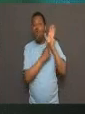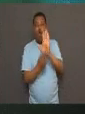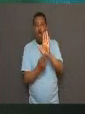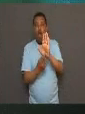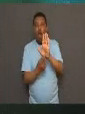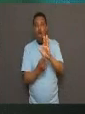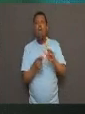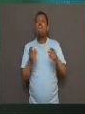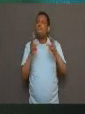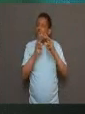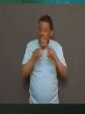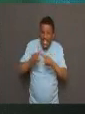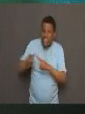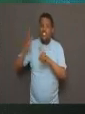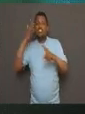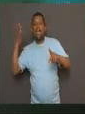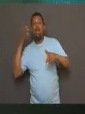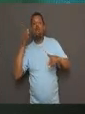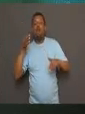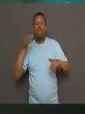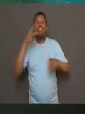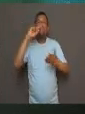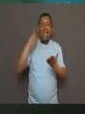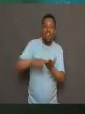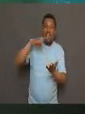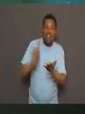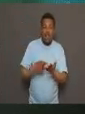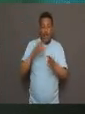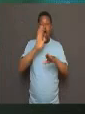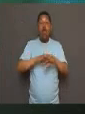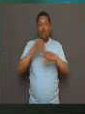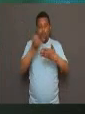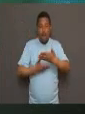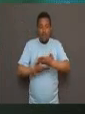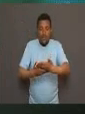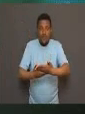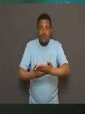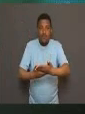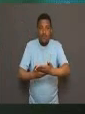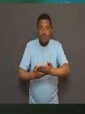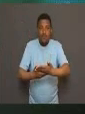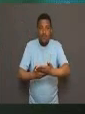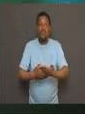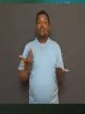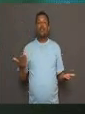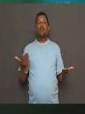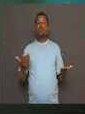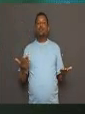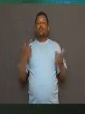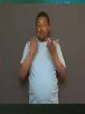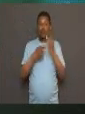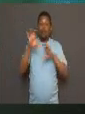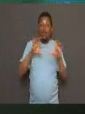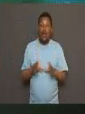show the various types of data on maps. In order to do